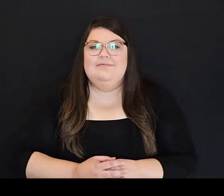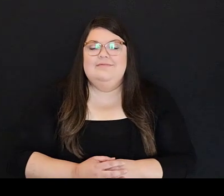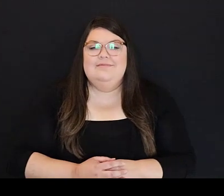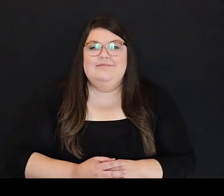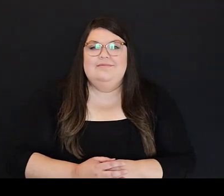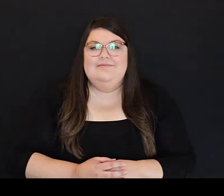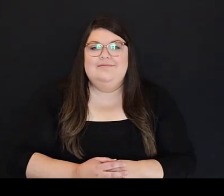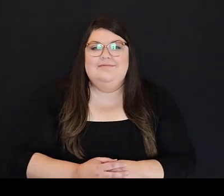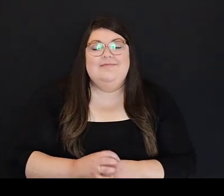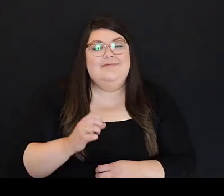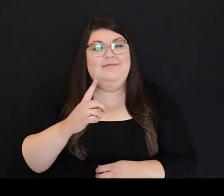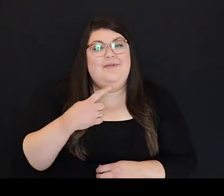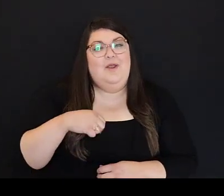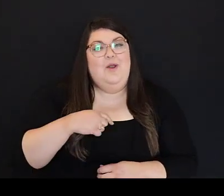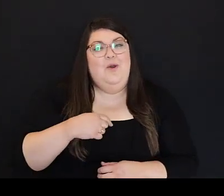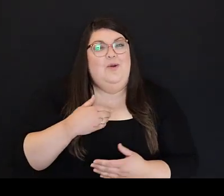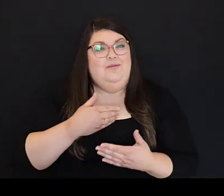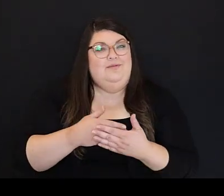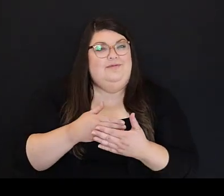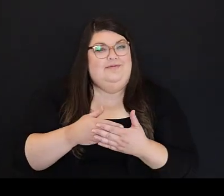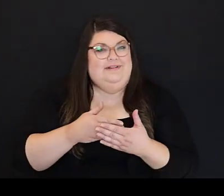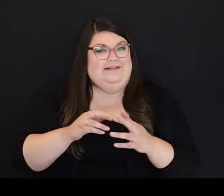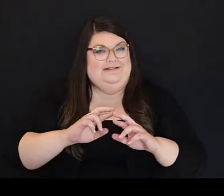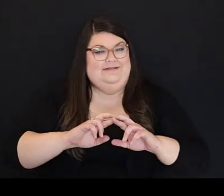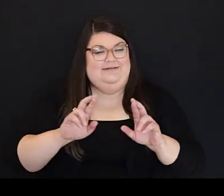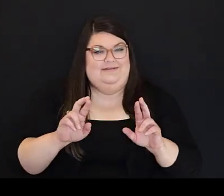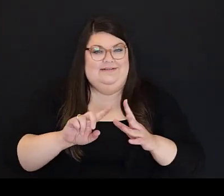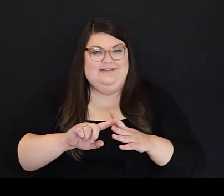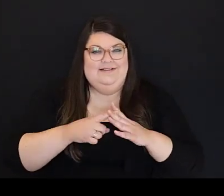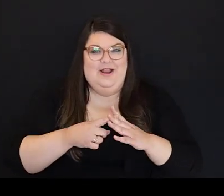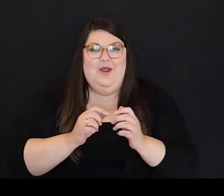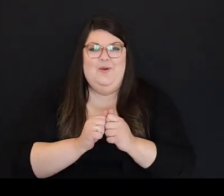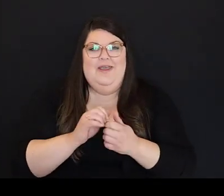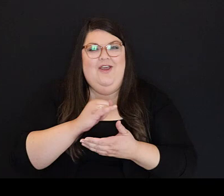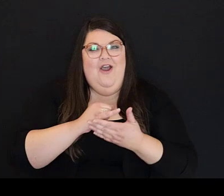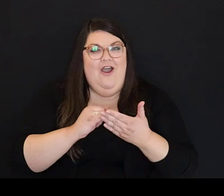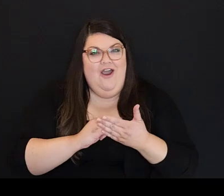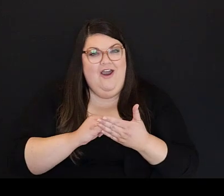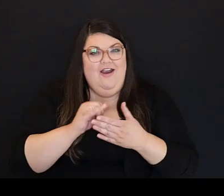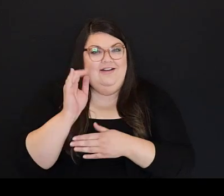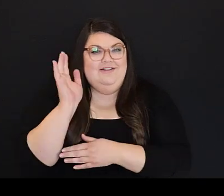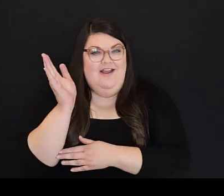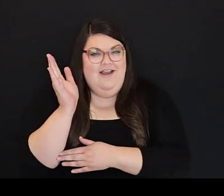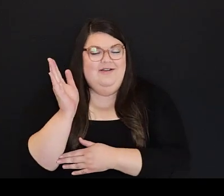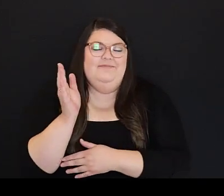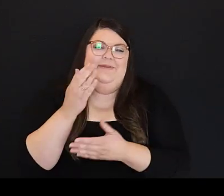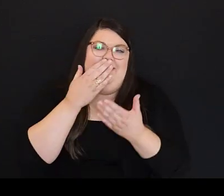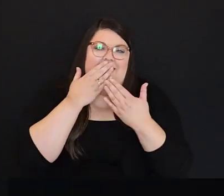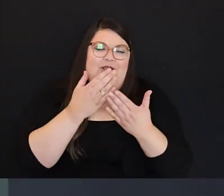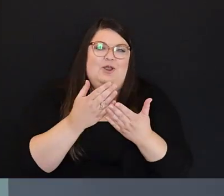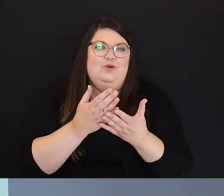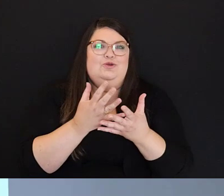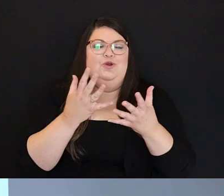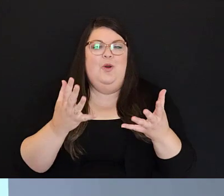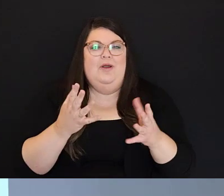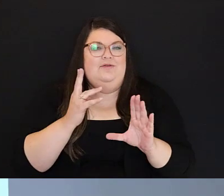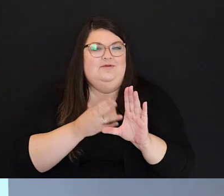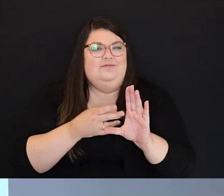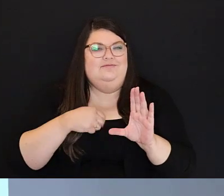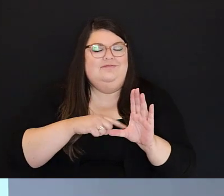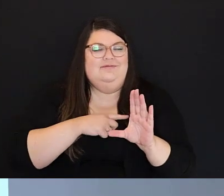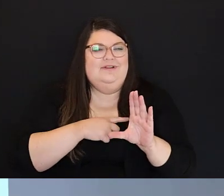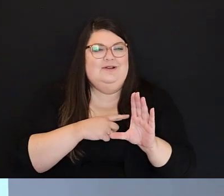We're about to get started with our art talk. Thank you all so much for being here. We're